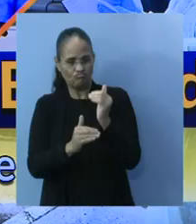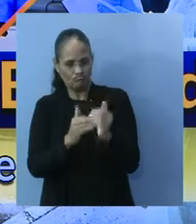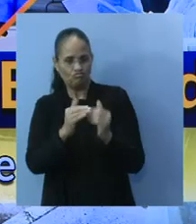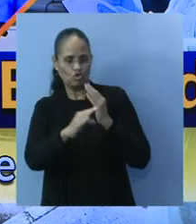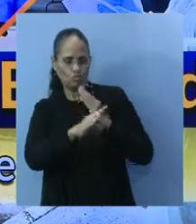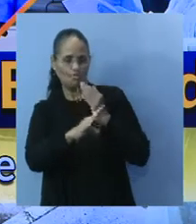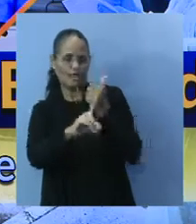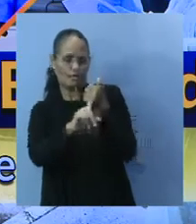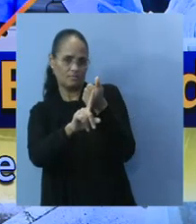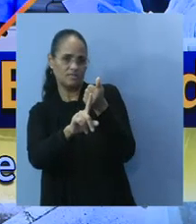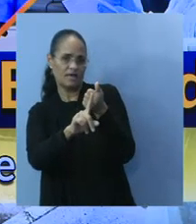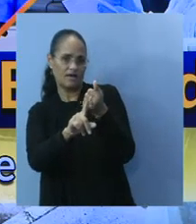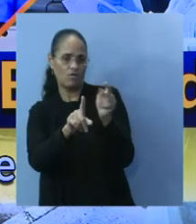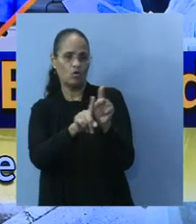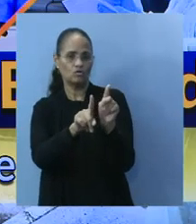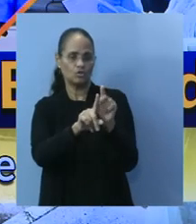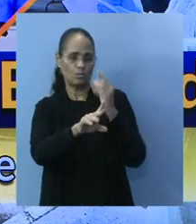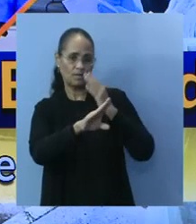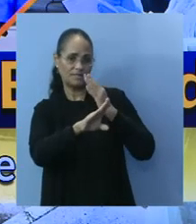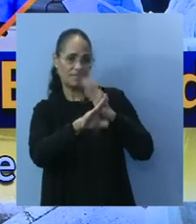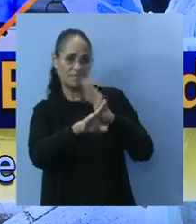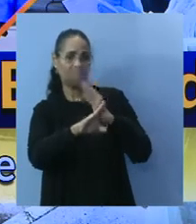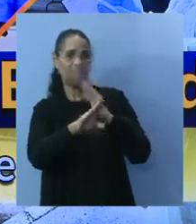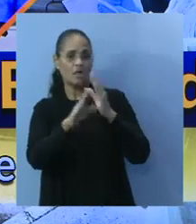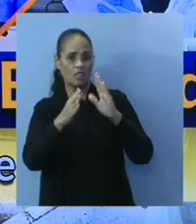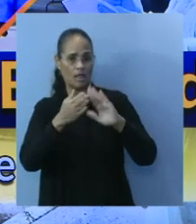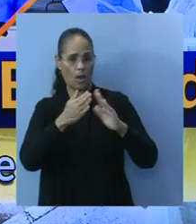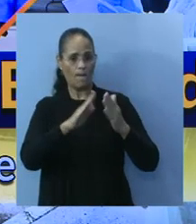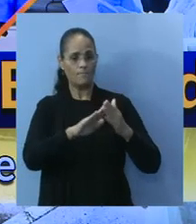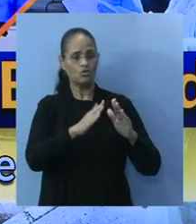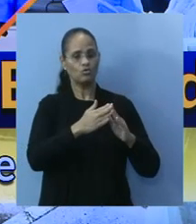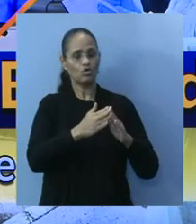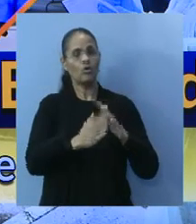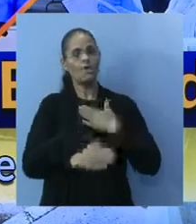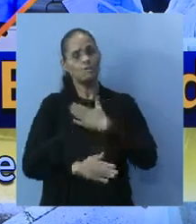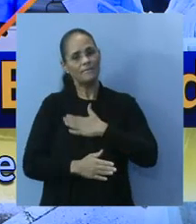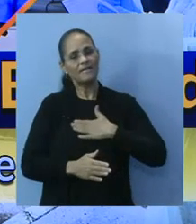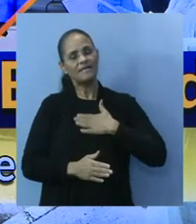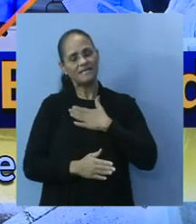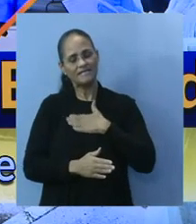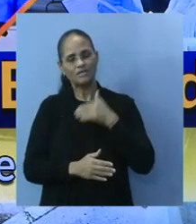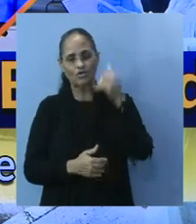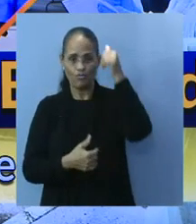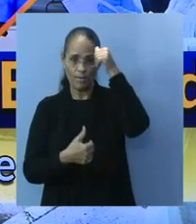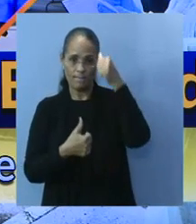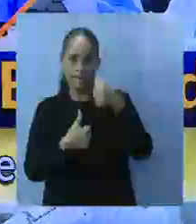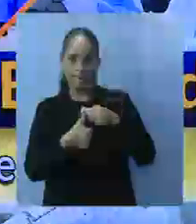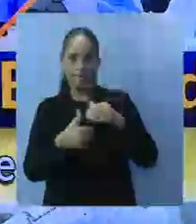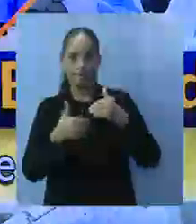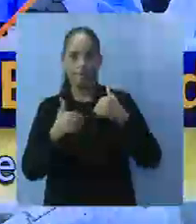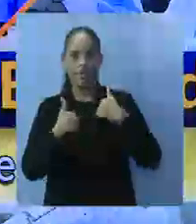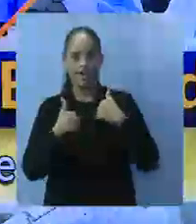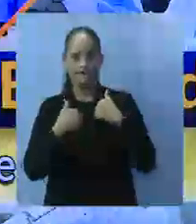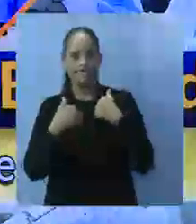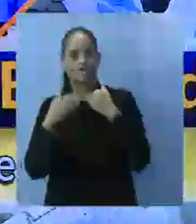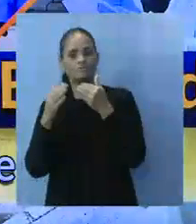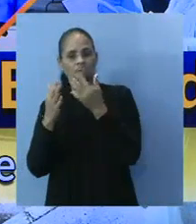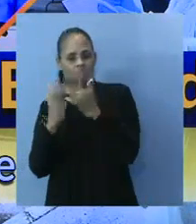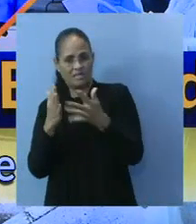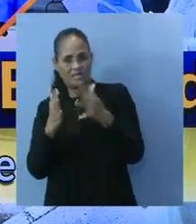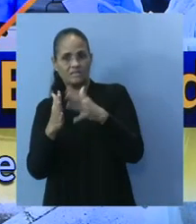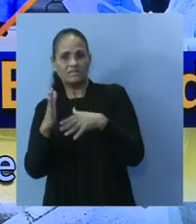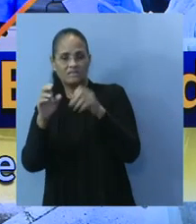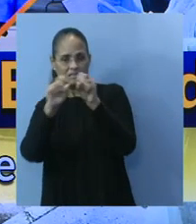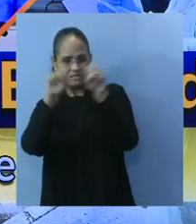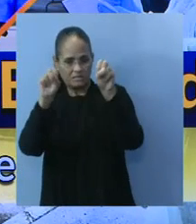protect themselves and to protect our community. Please, however, remember that we do have a system in place, and as the minister